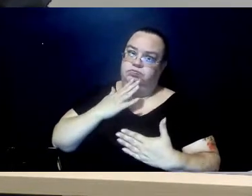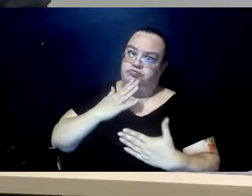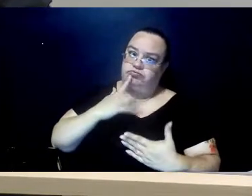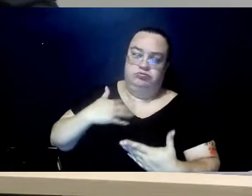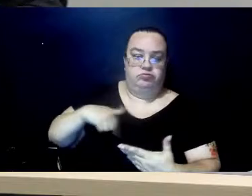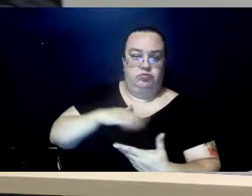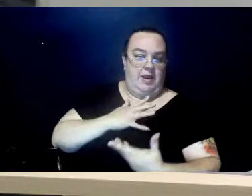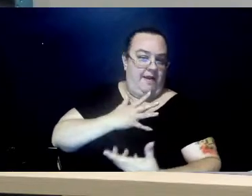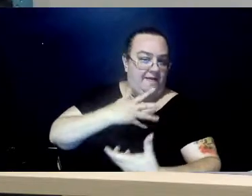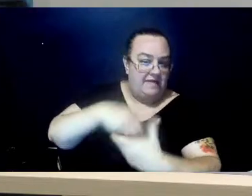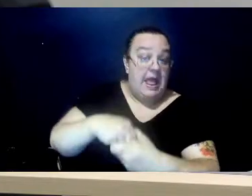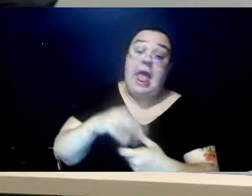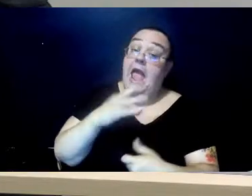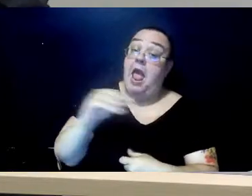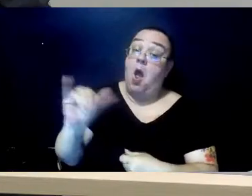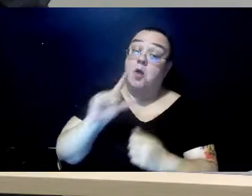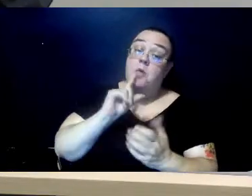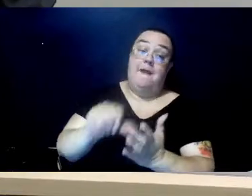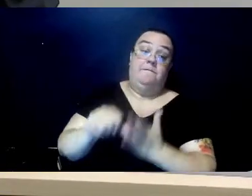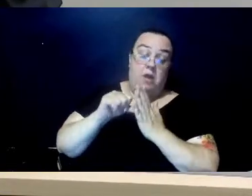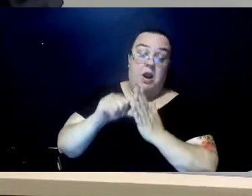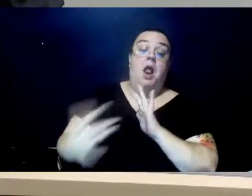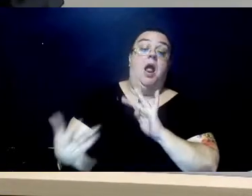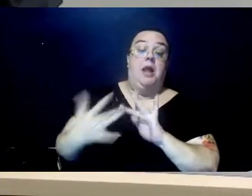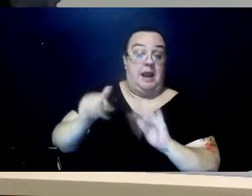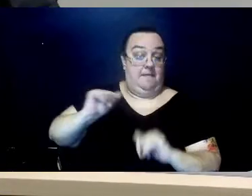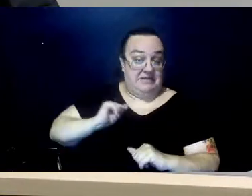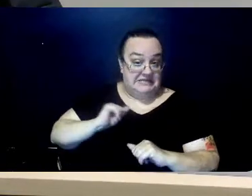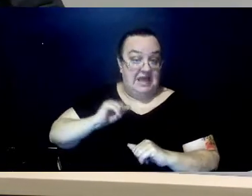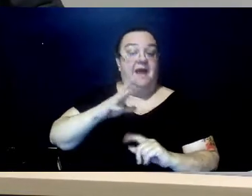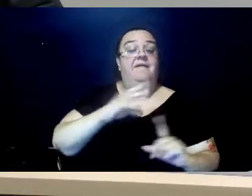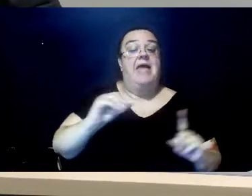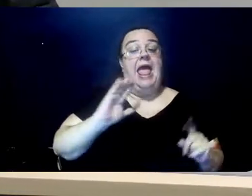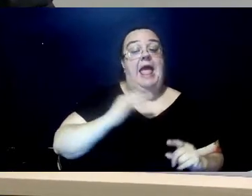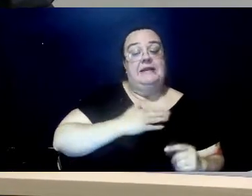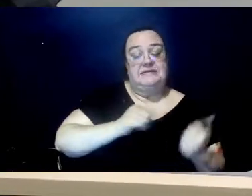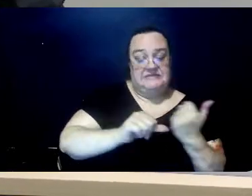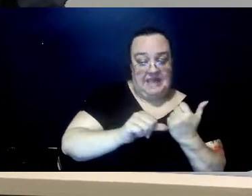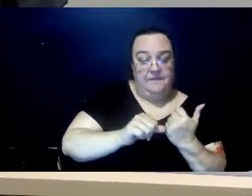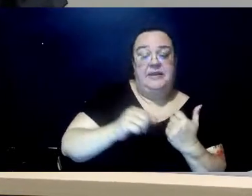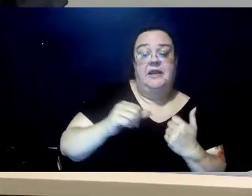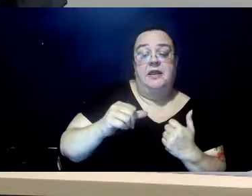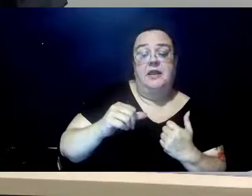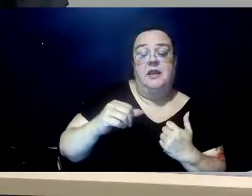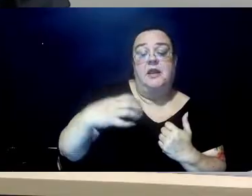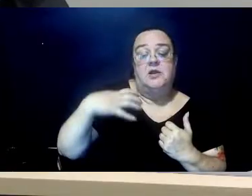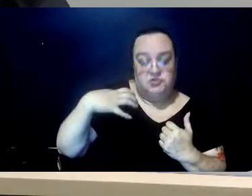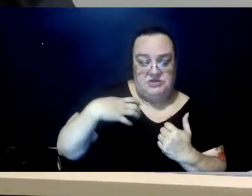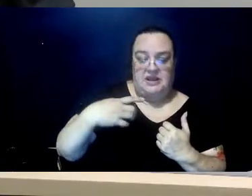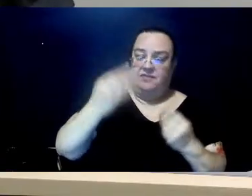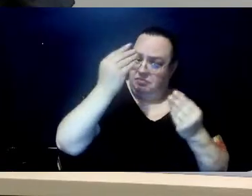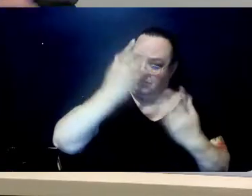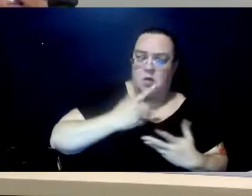so impressed, and he called both the deputy chief and I with the professionalism of our officers, particularly considering the nature of the event.